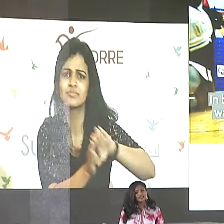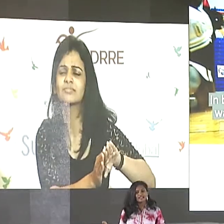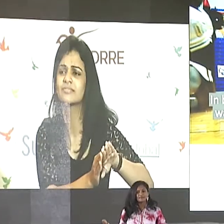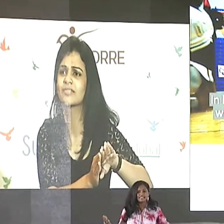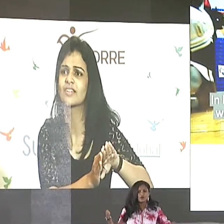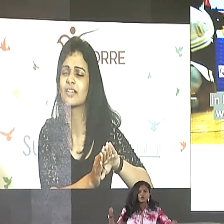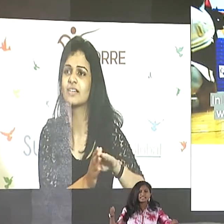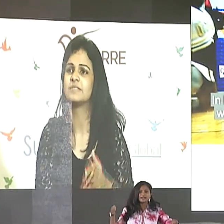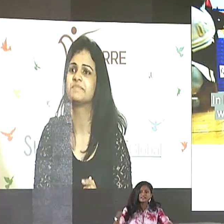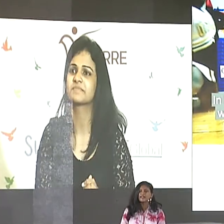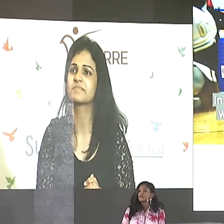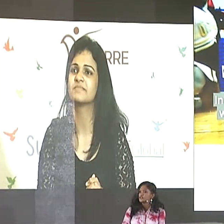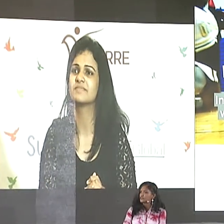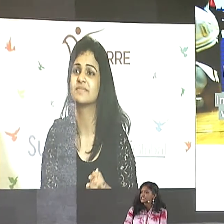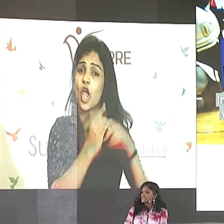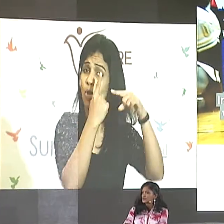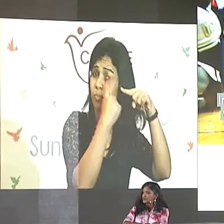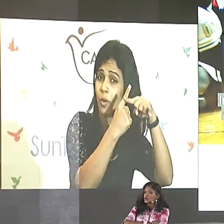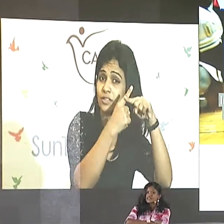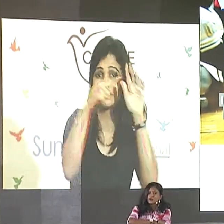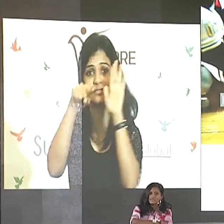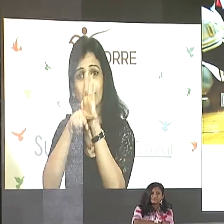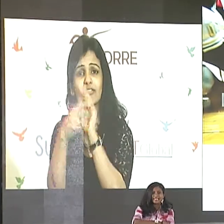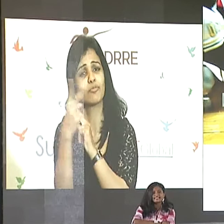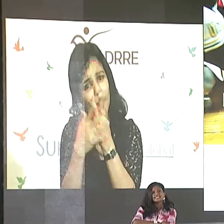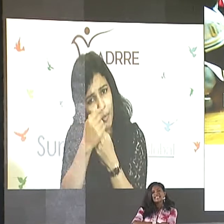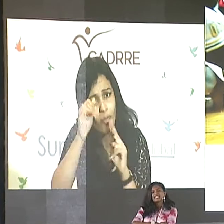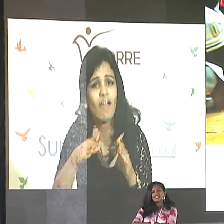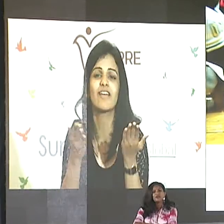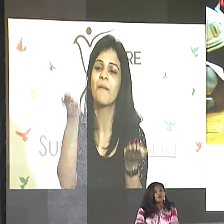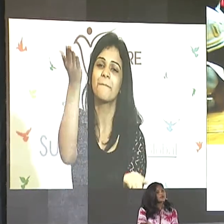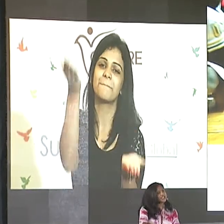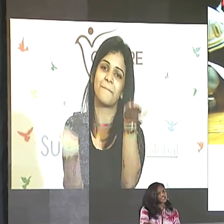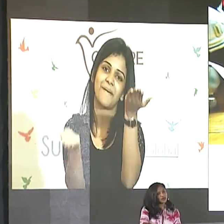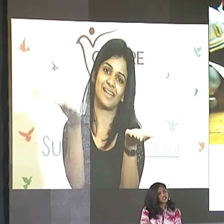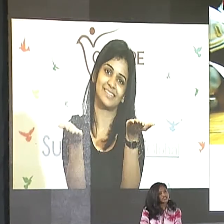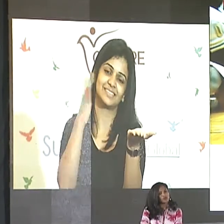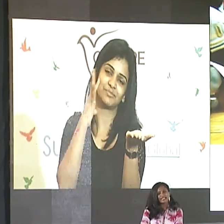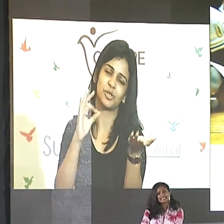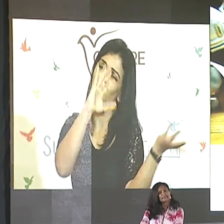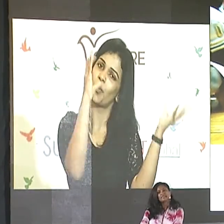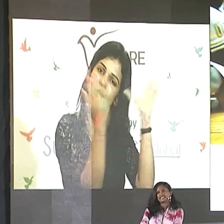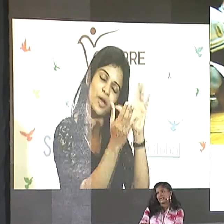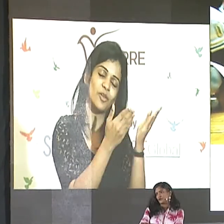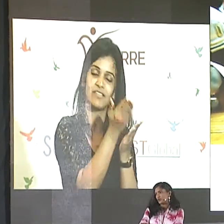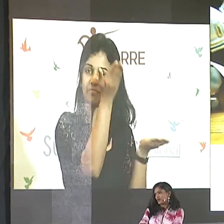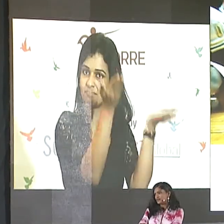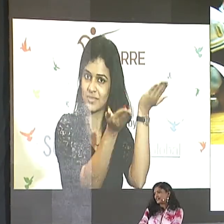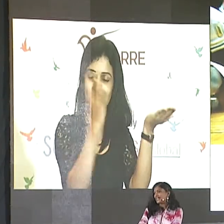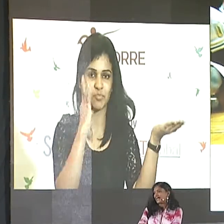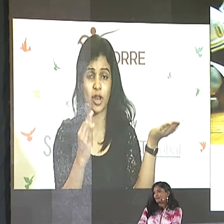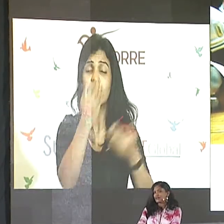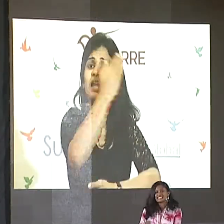yang. It's always about survival of the fittest. The world is always balanced. So then you can always ask the question that why did disability come into the